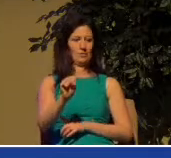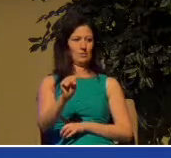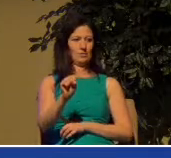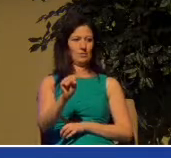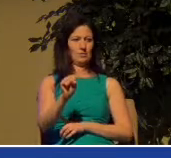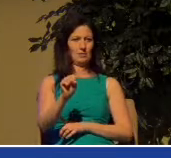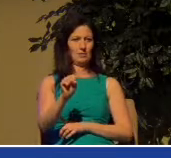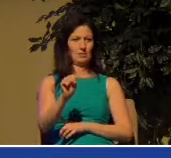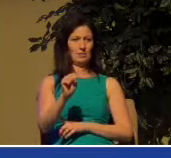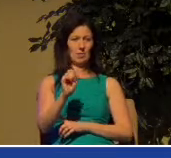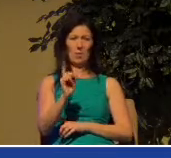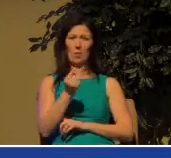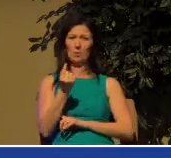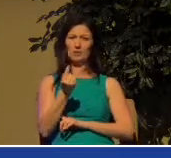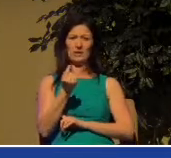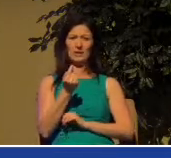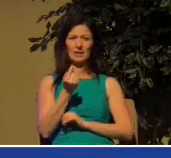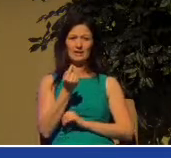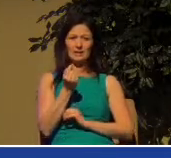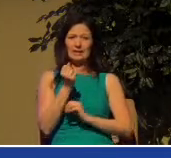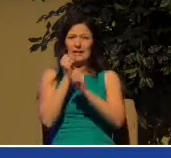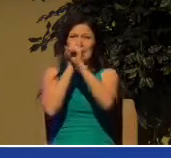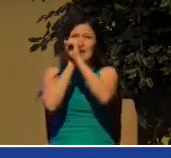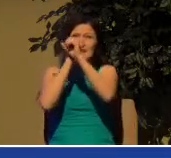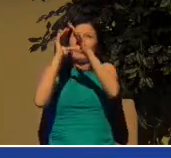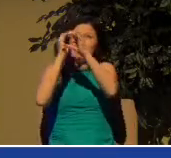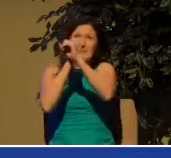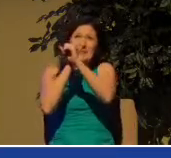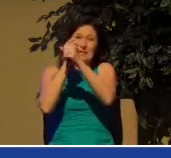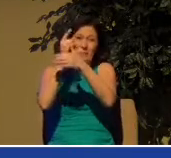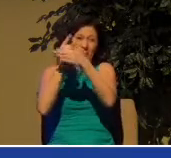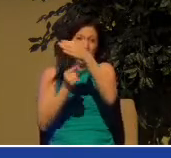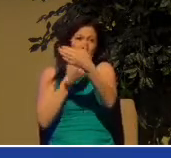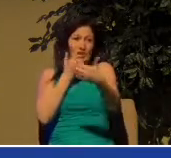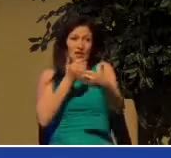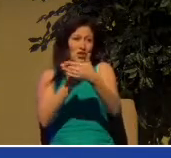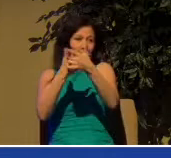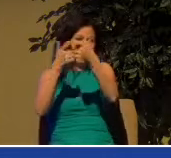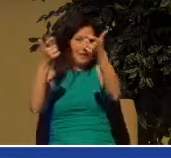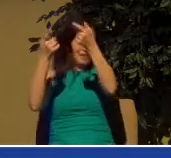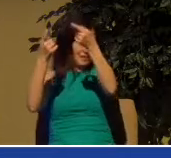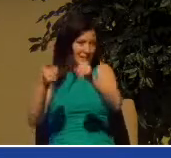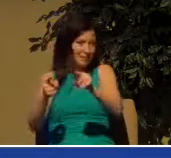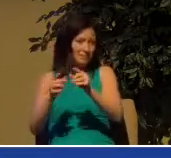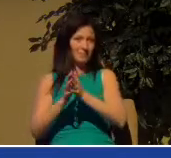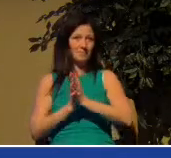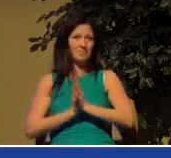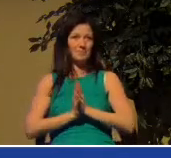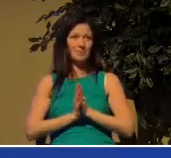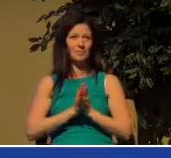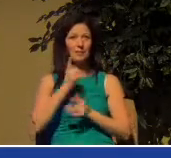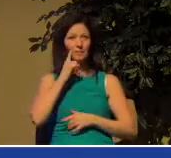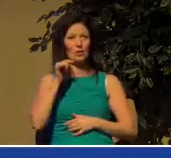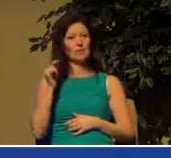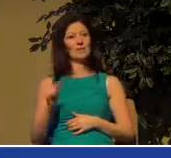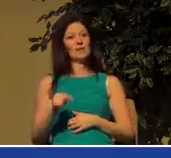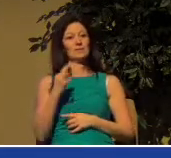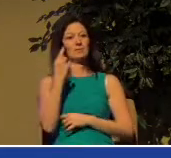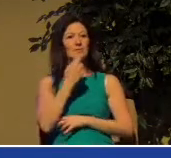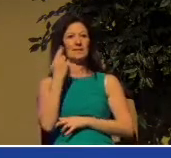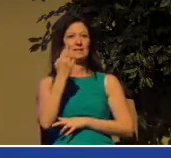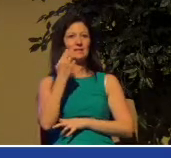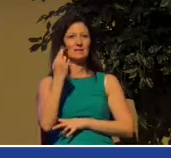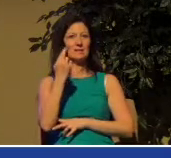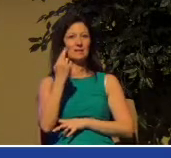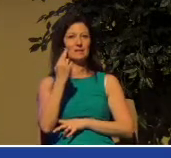shadow of the good things are coming, not the realities themselves. For this reason, it can